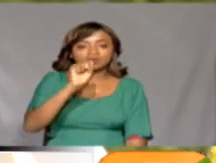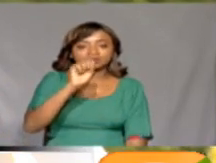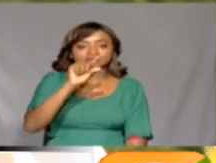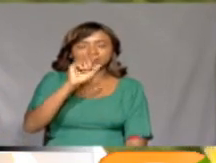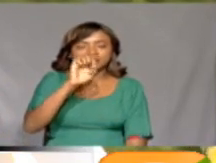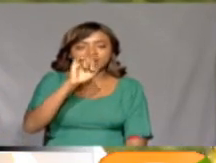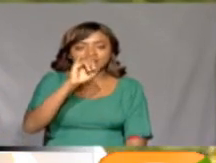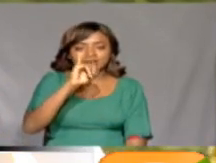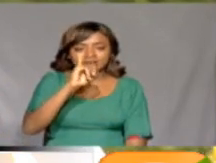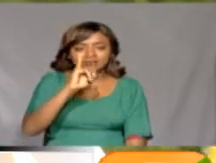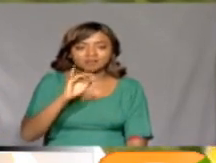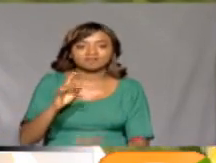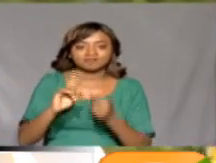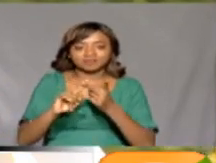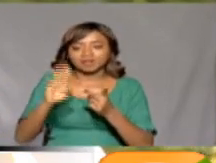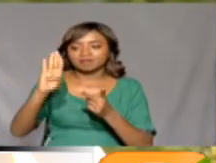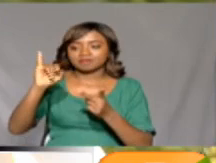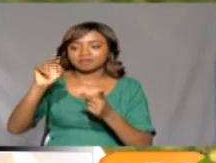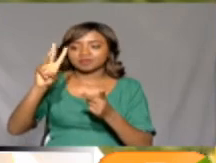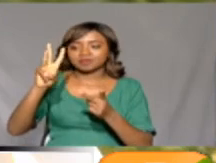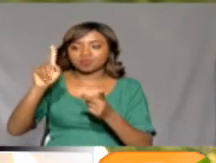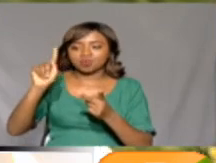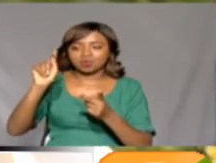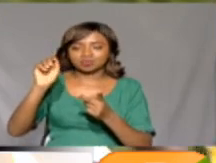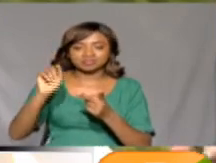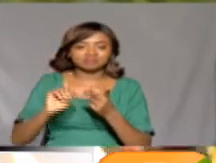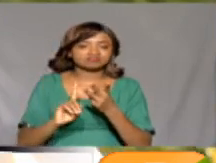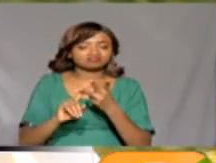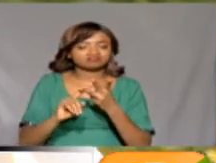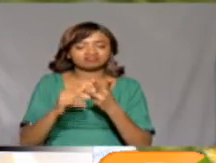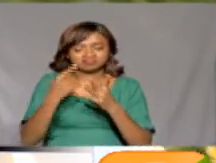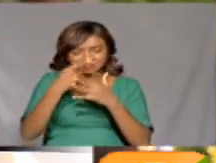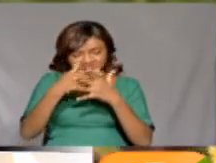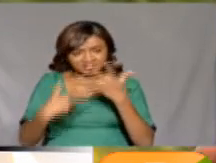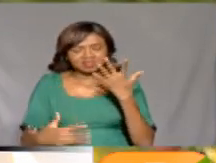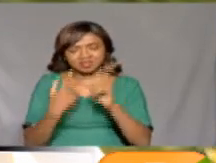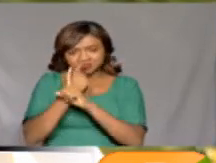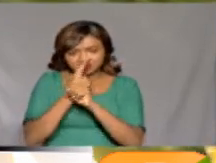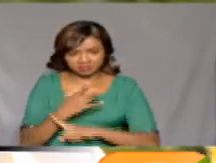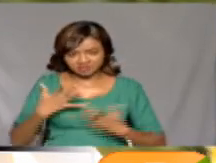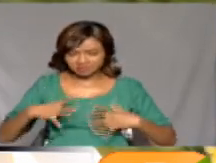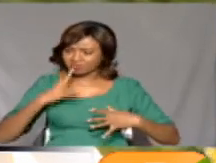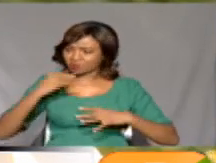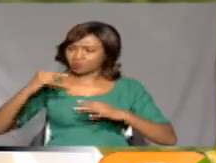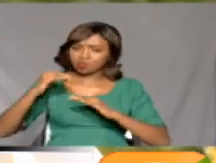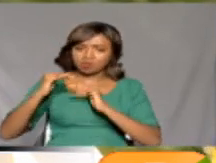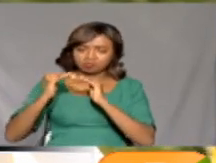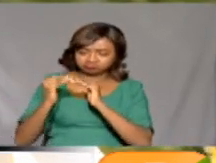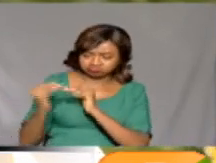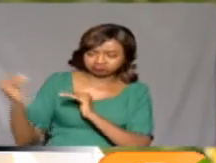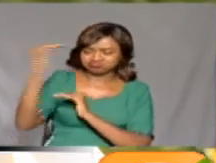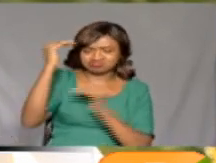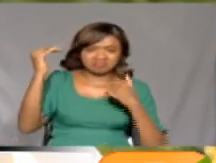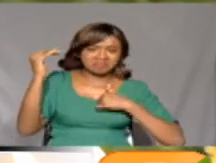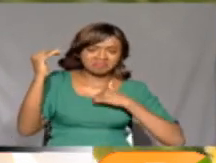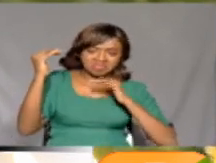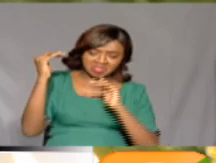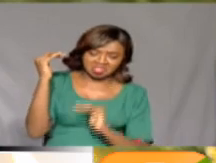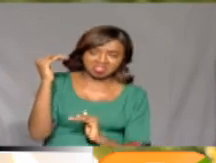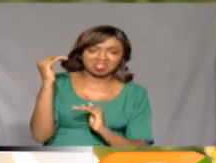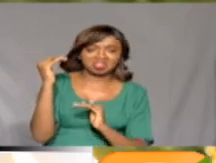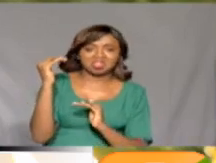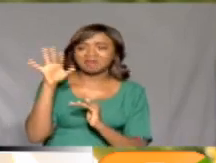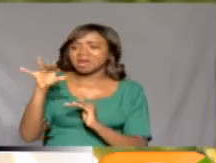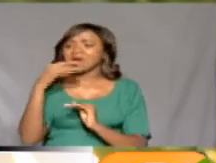like Nicholas Biwott, and all these other people who are more senior than myself. They were